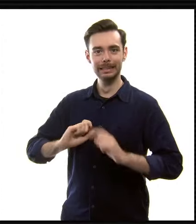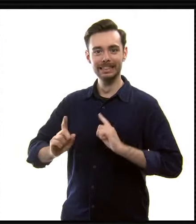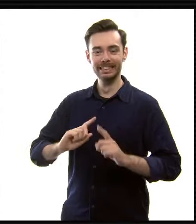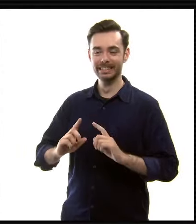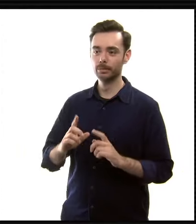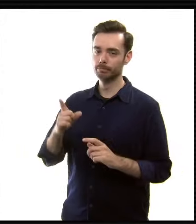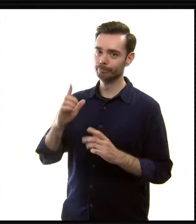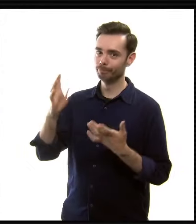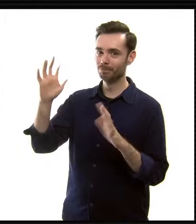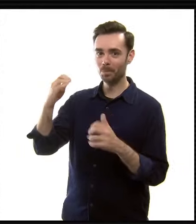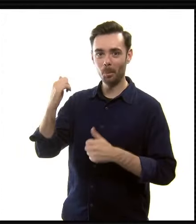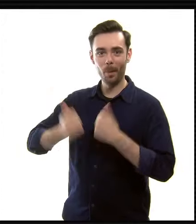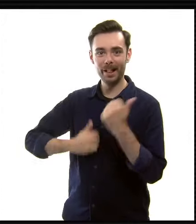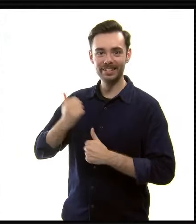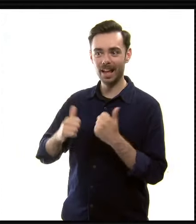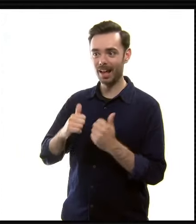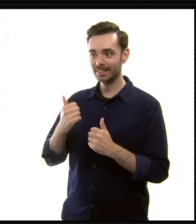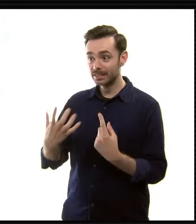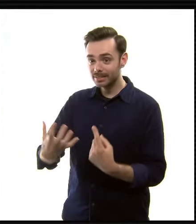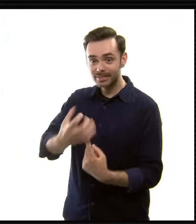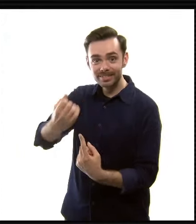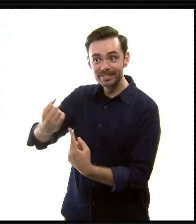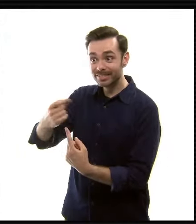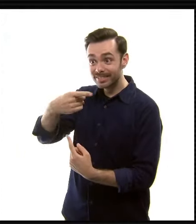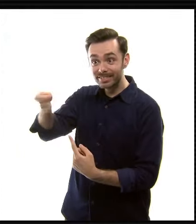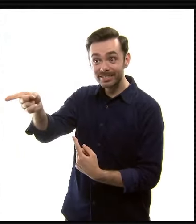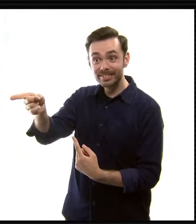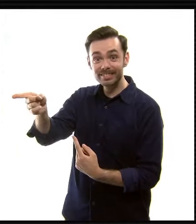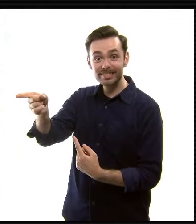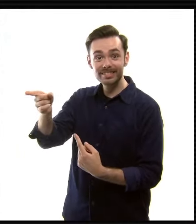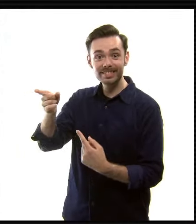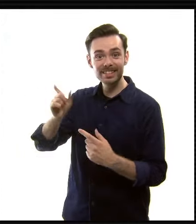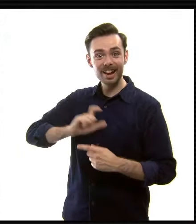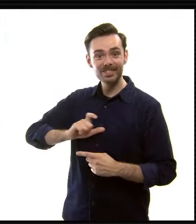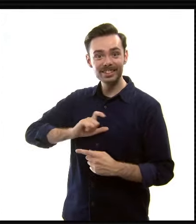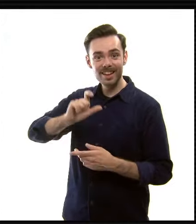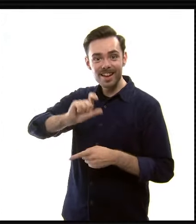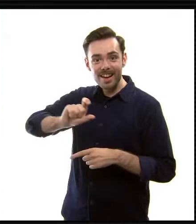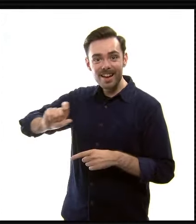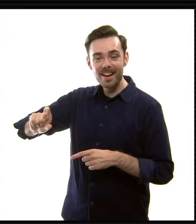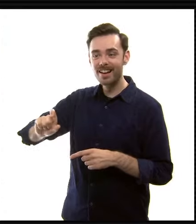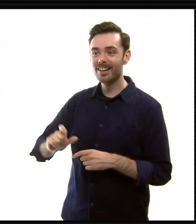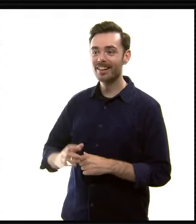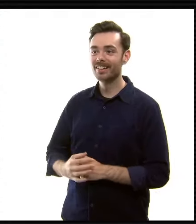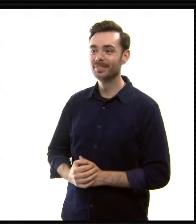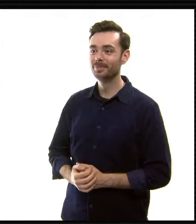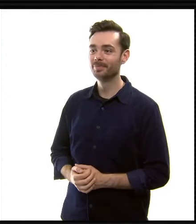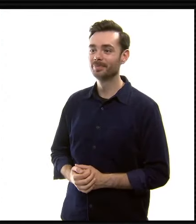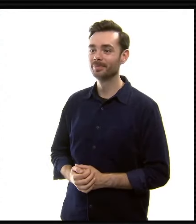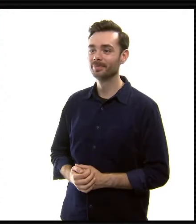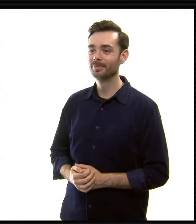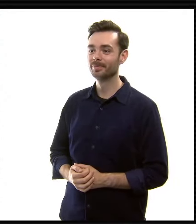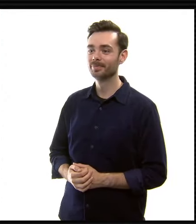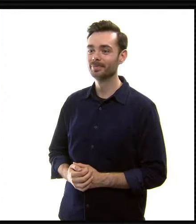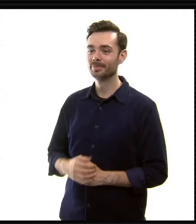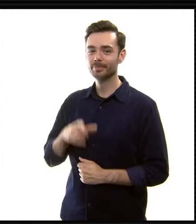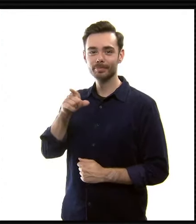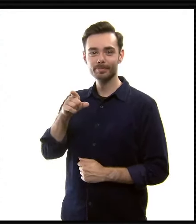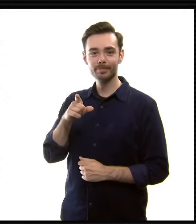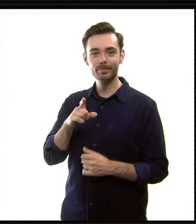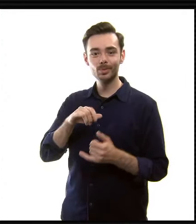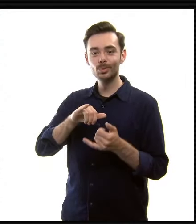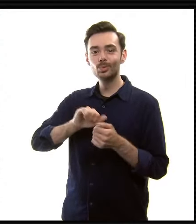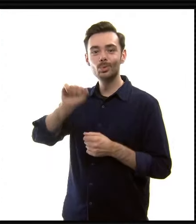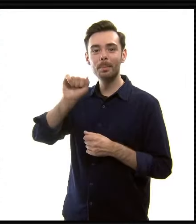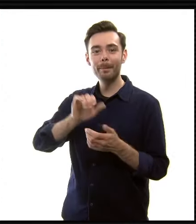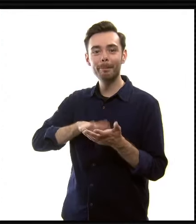so well and finding all these cool characters. Look, they're in front of us. It's always good to have so many more pals to play with in the LEGO Super Mario universe. I can't wait